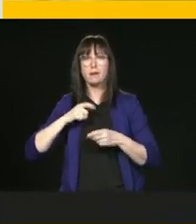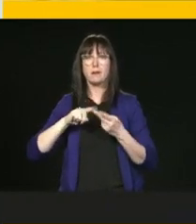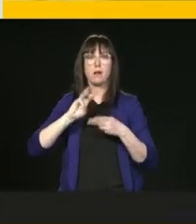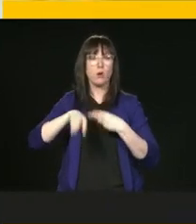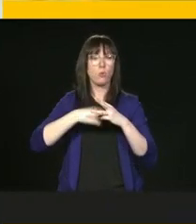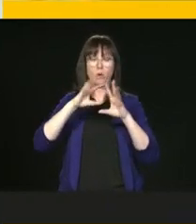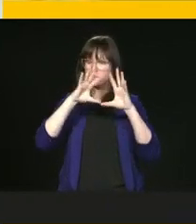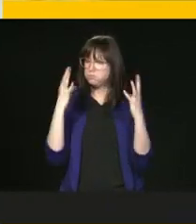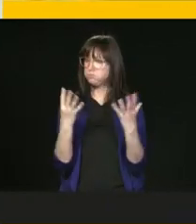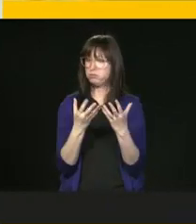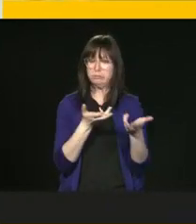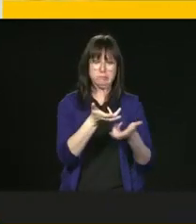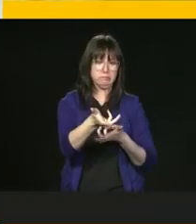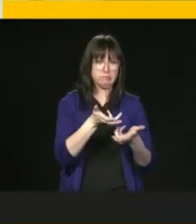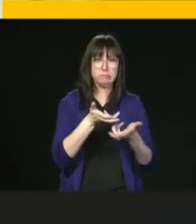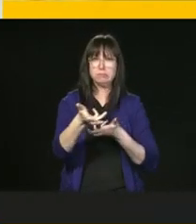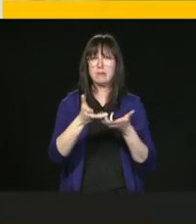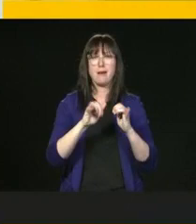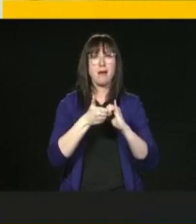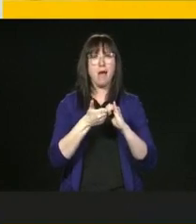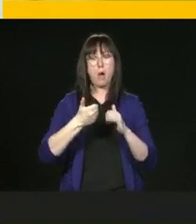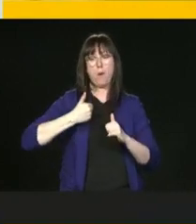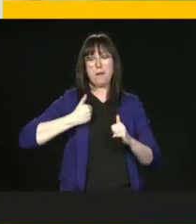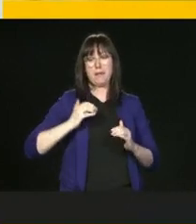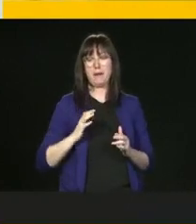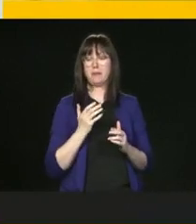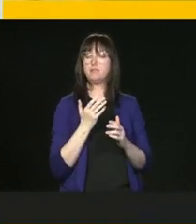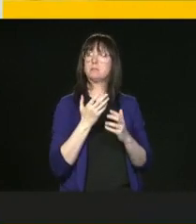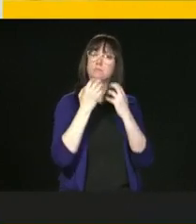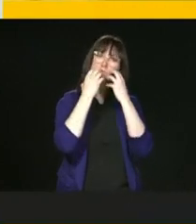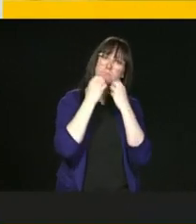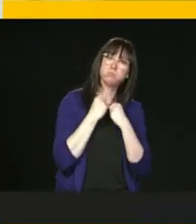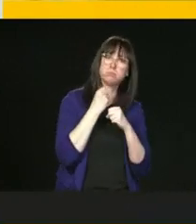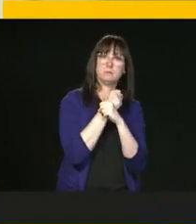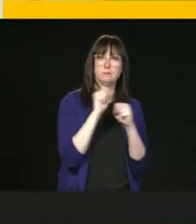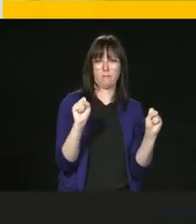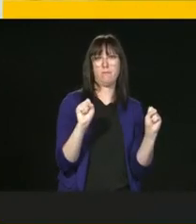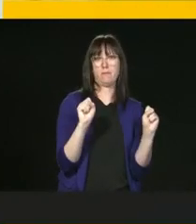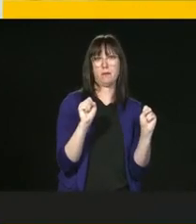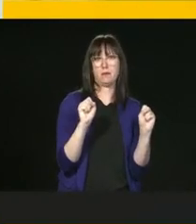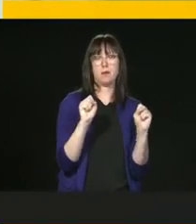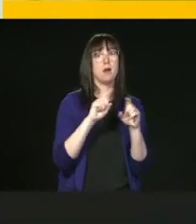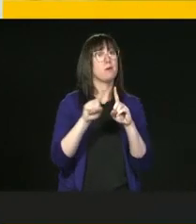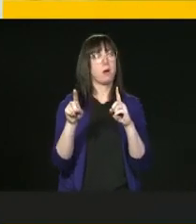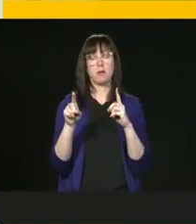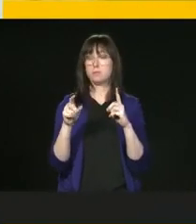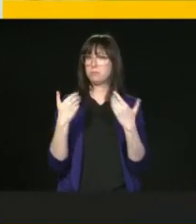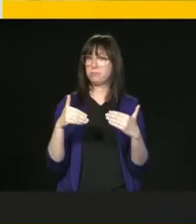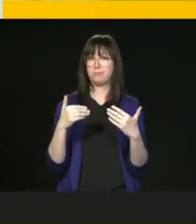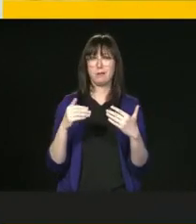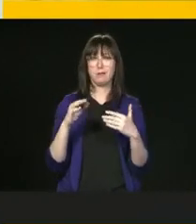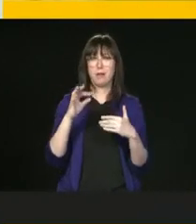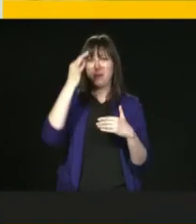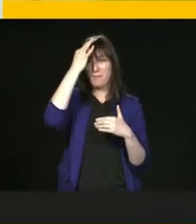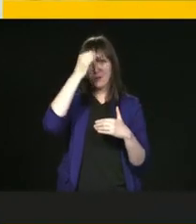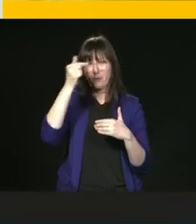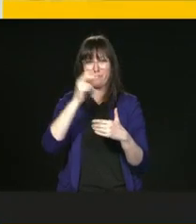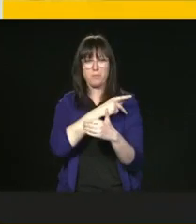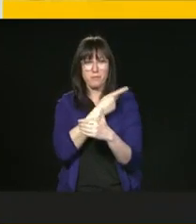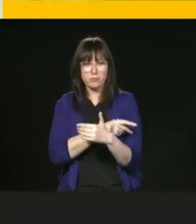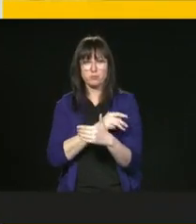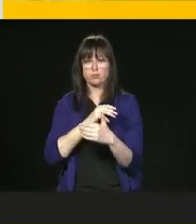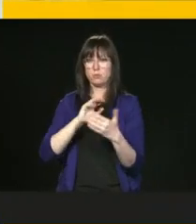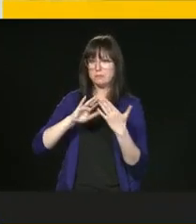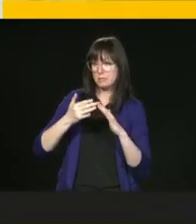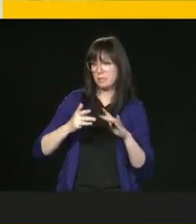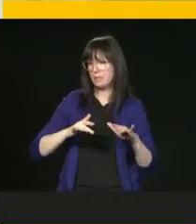on everything we need to do to keep Canadians safe. But even as we do that, with all the levers of governments and regulations and